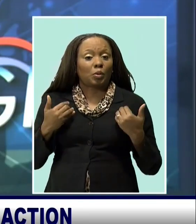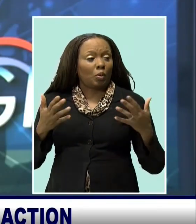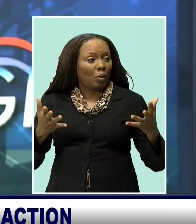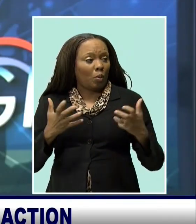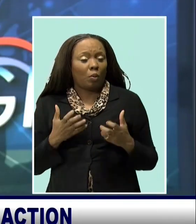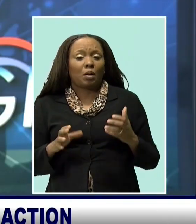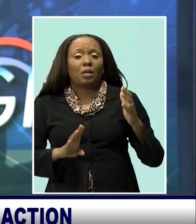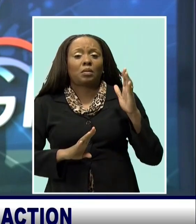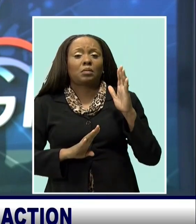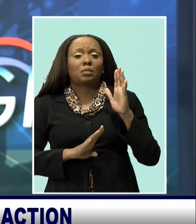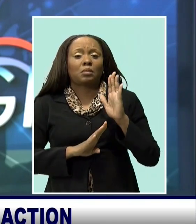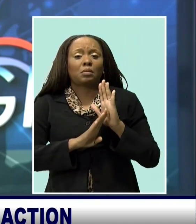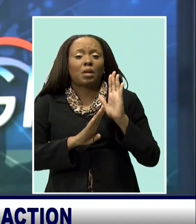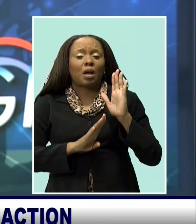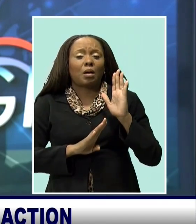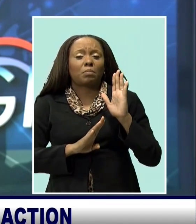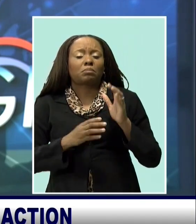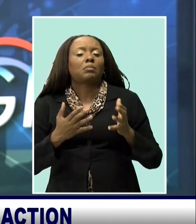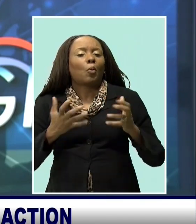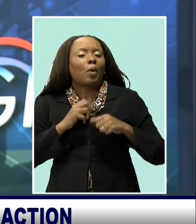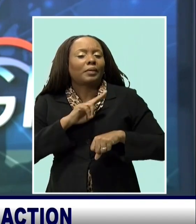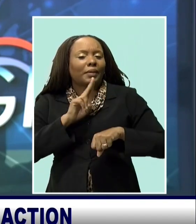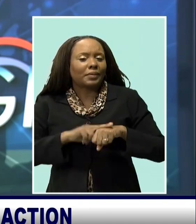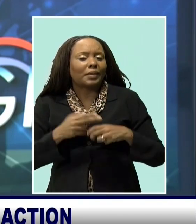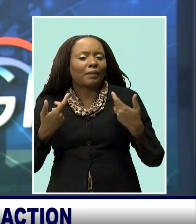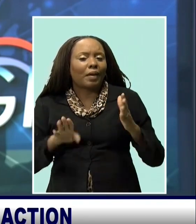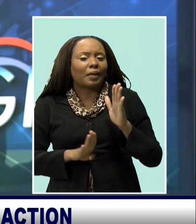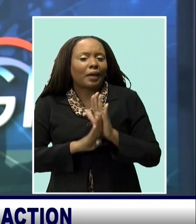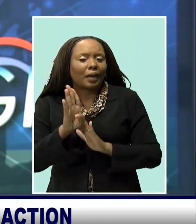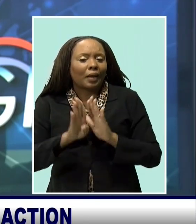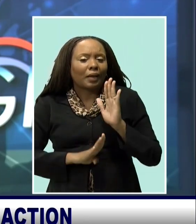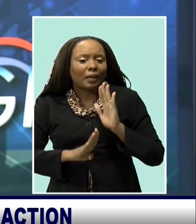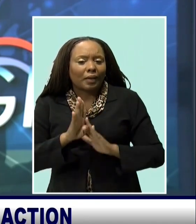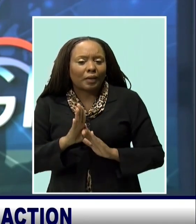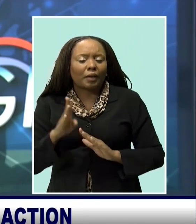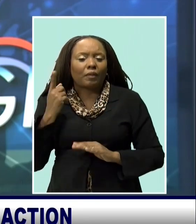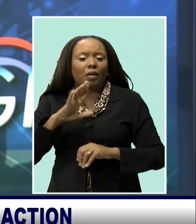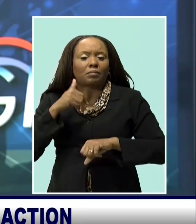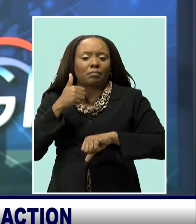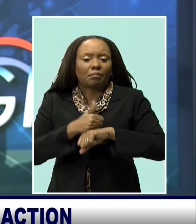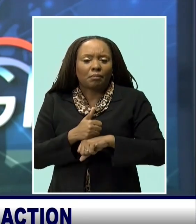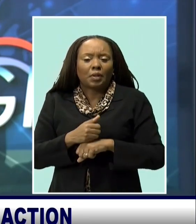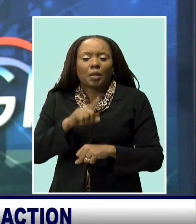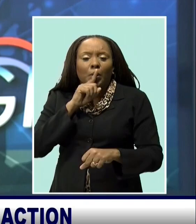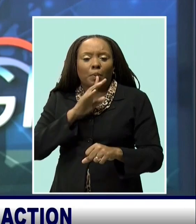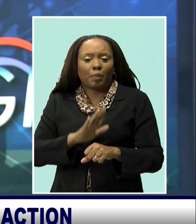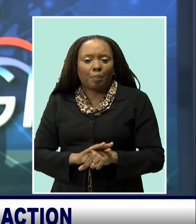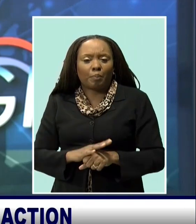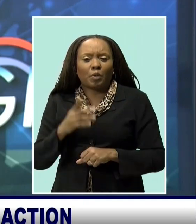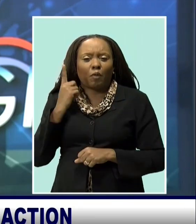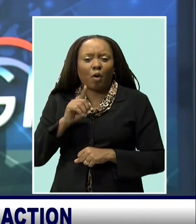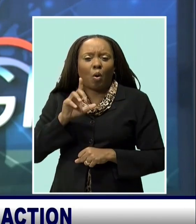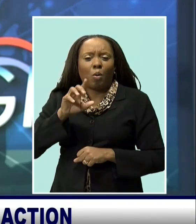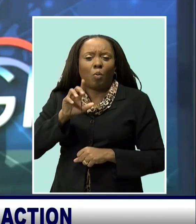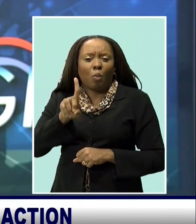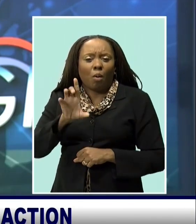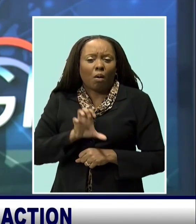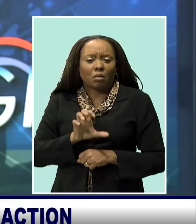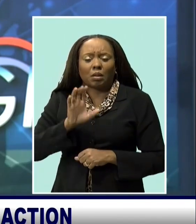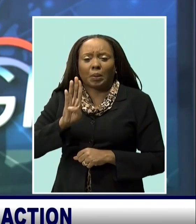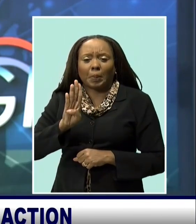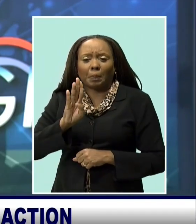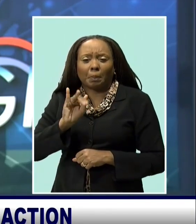want developed nations at the upcoming COP26 climate change conference to implement their commitments of $100 billion to